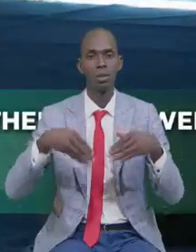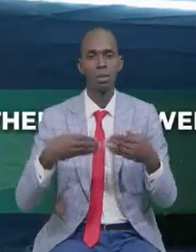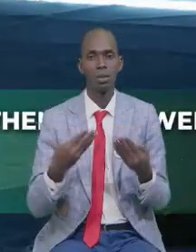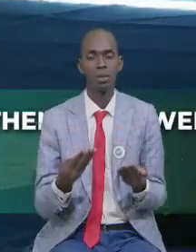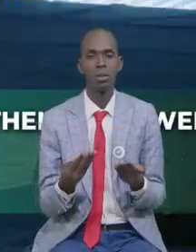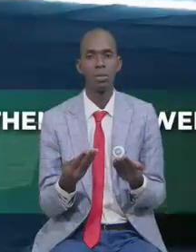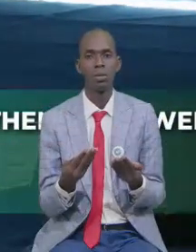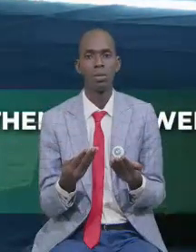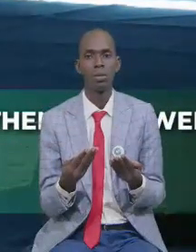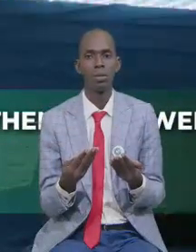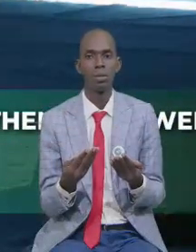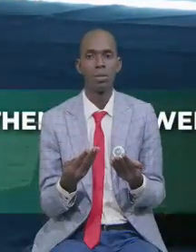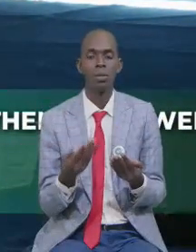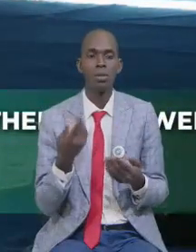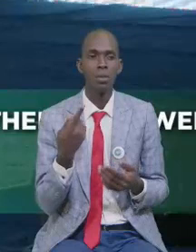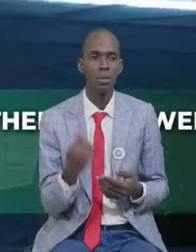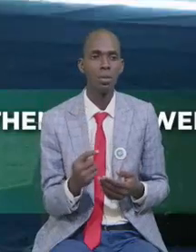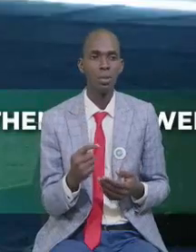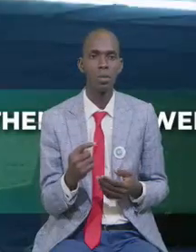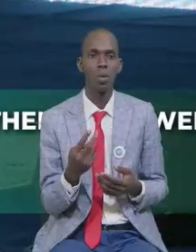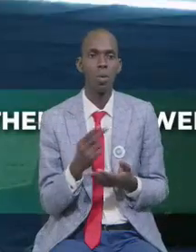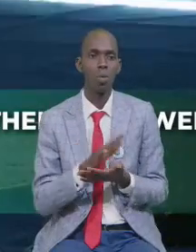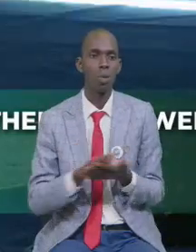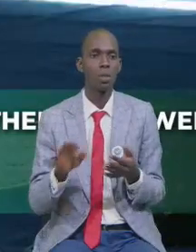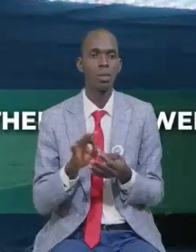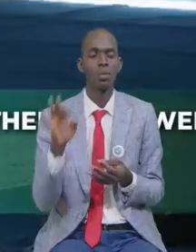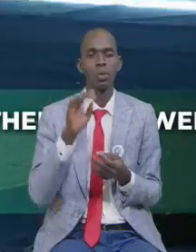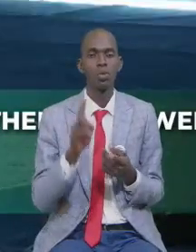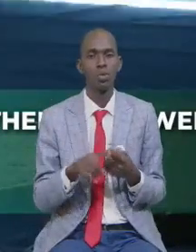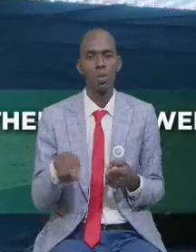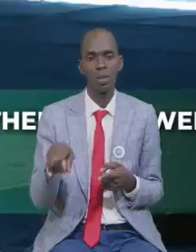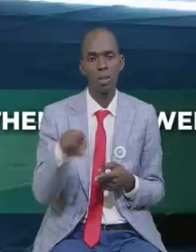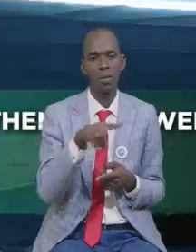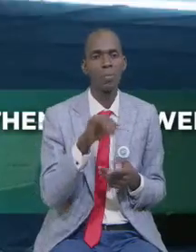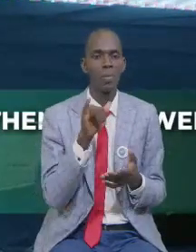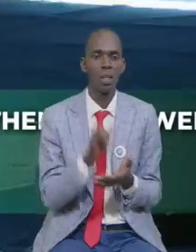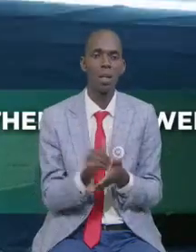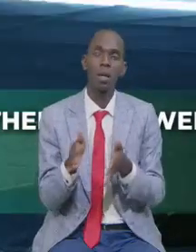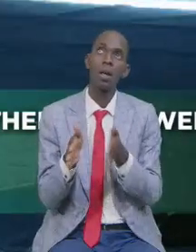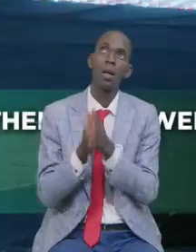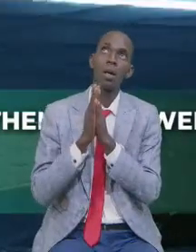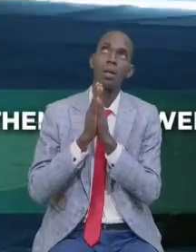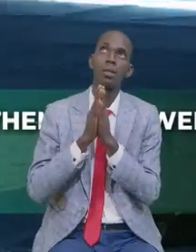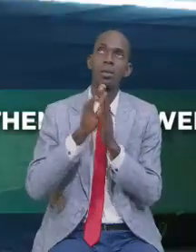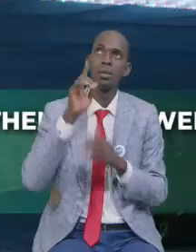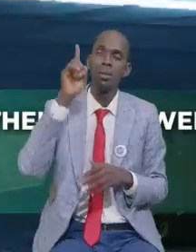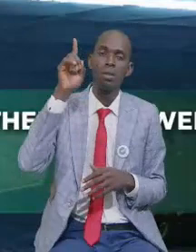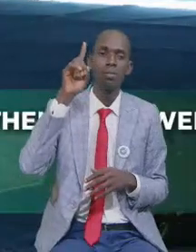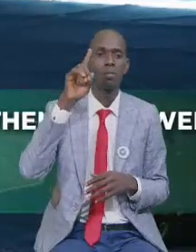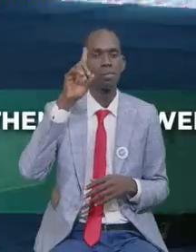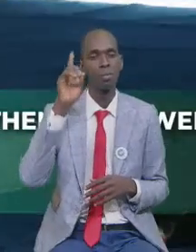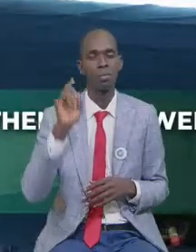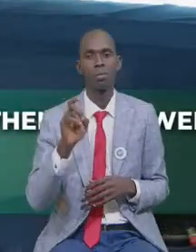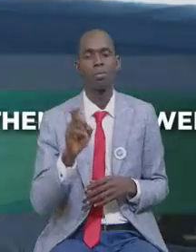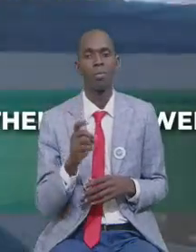the Holy Spirit to them that ask him. The Trinity